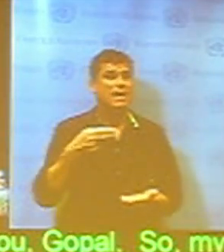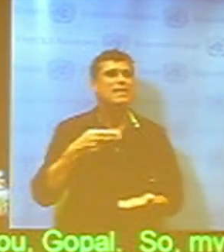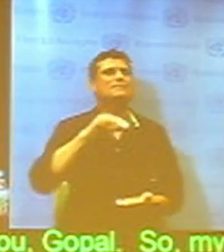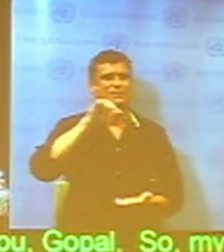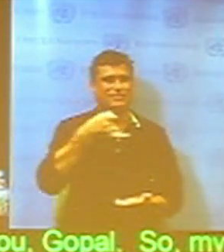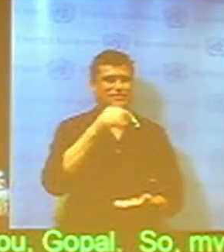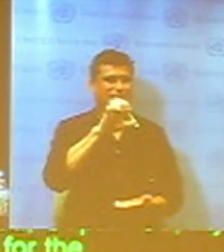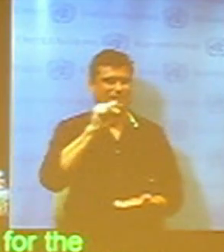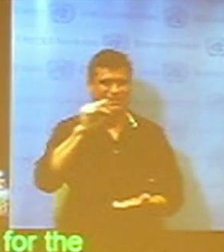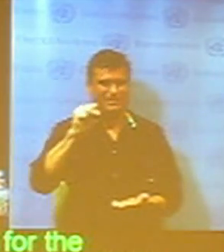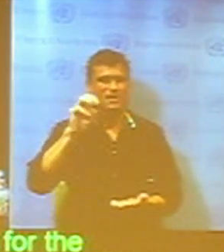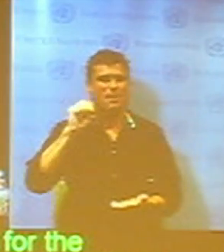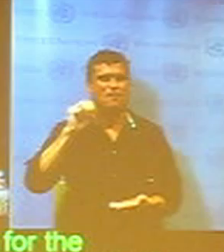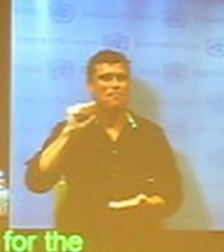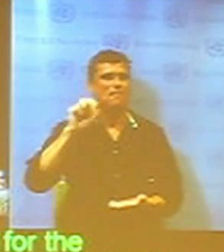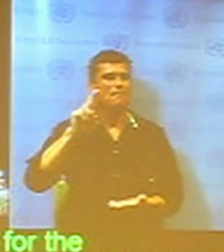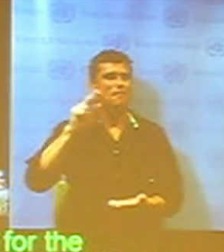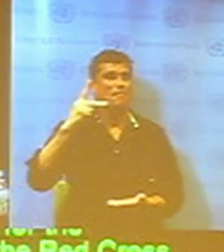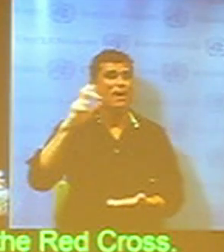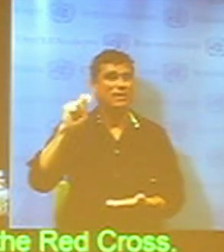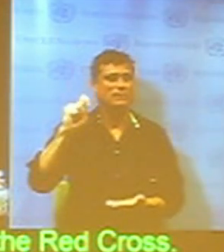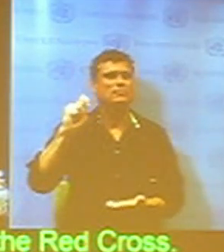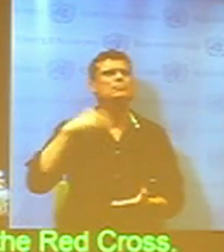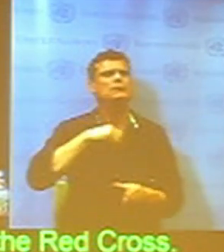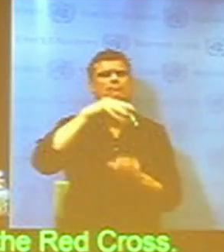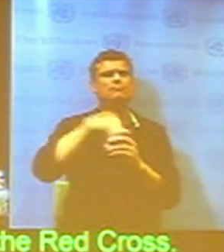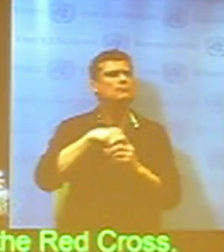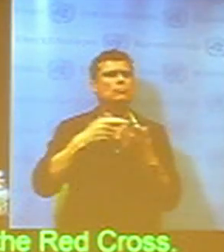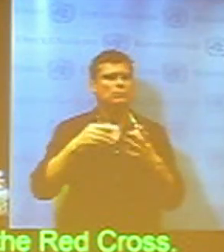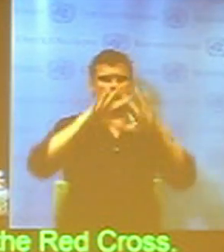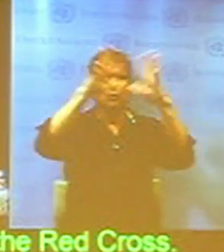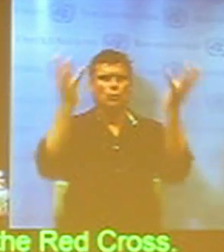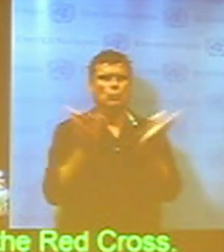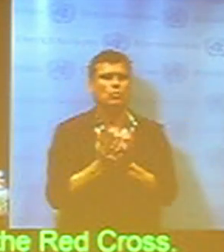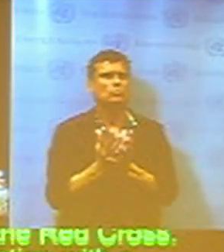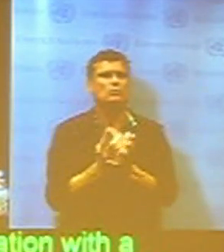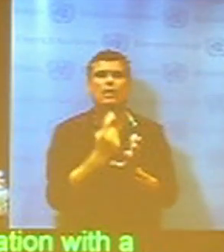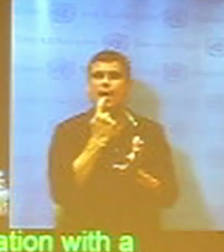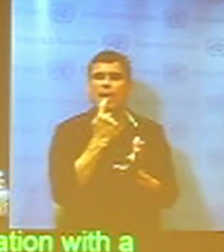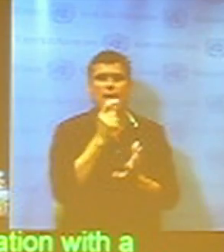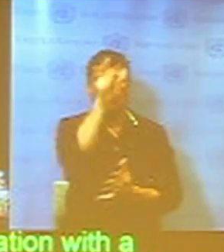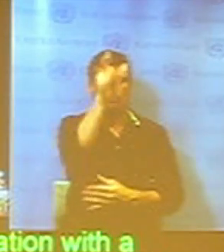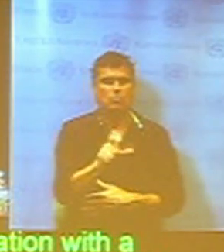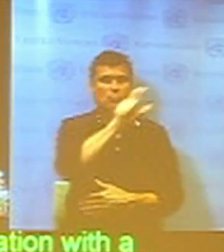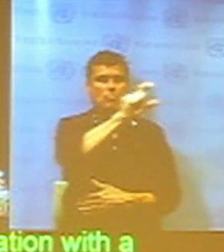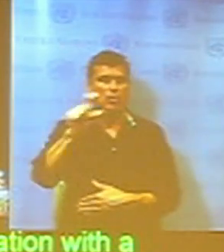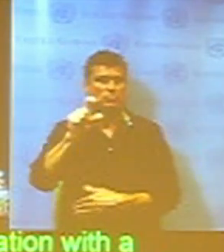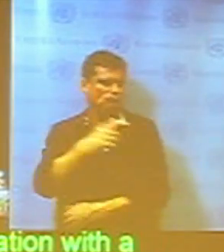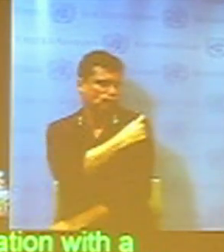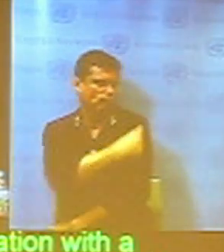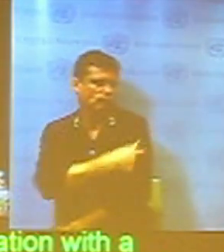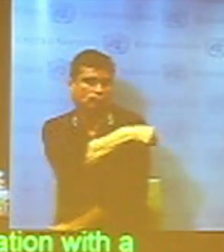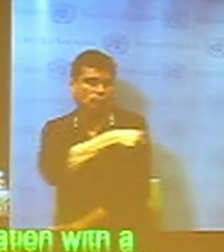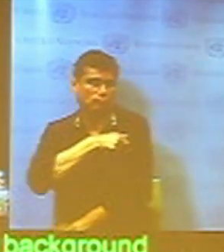this presentation with a bit of a different experience background than some of the others who have presented here. My role